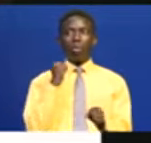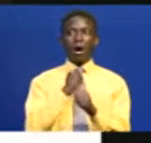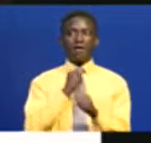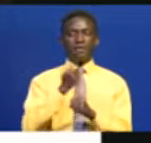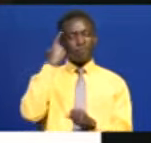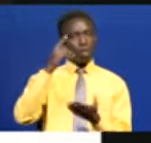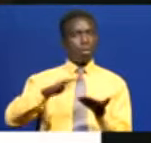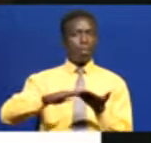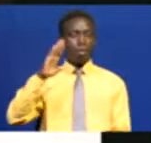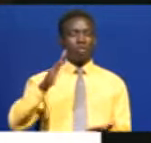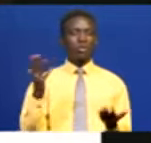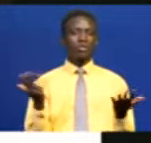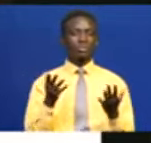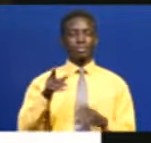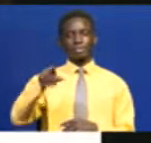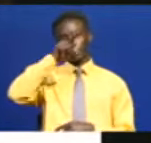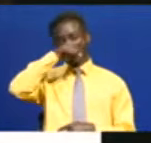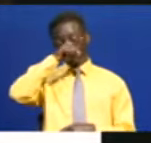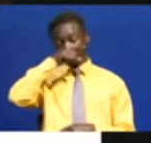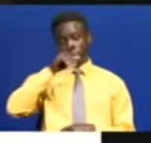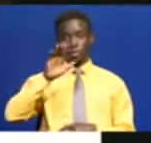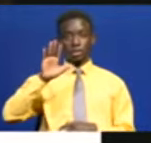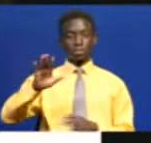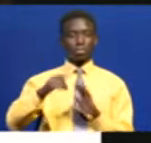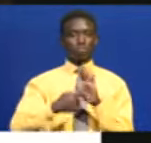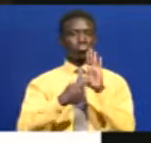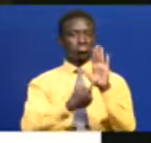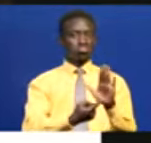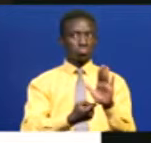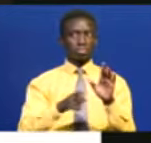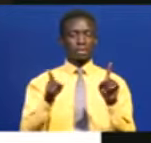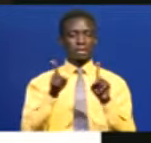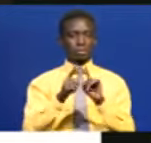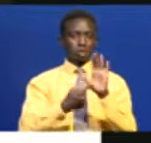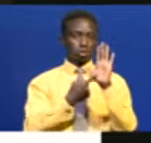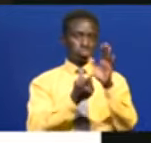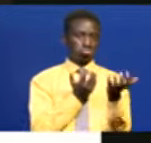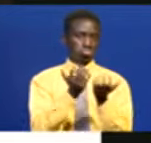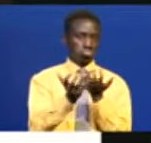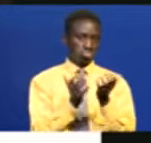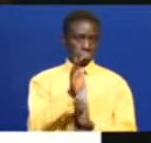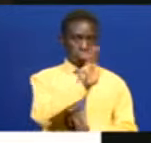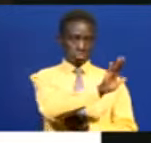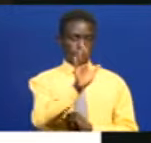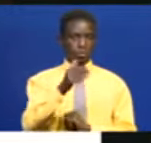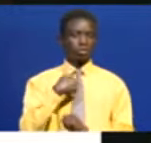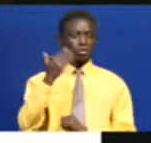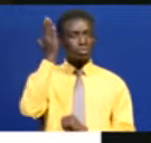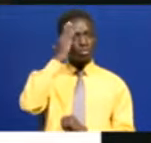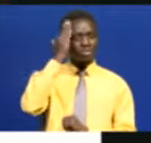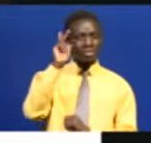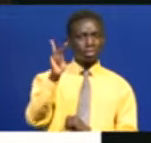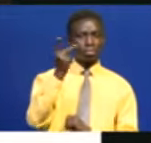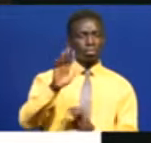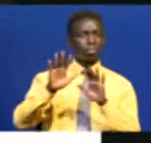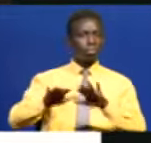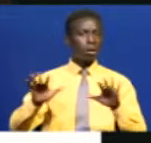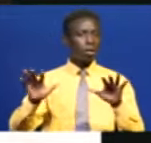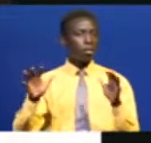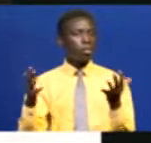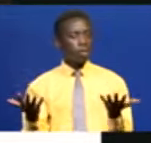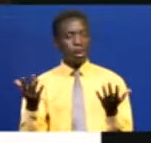most of the Turkish exhibitors, and they wanted to know how is the Kenya market and how is Kenya